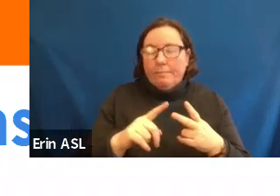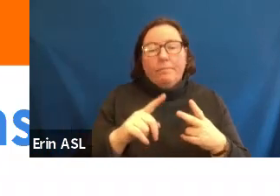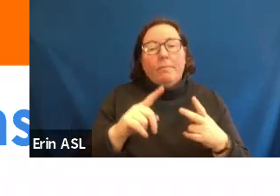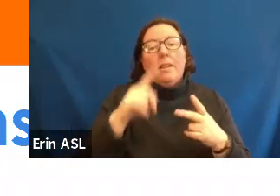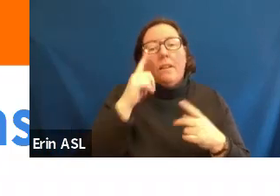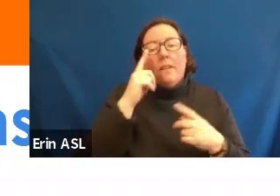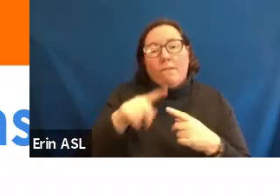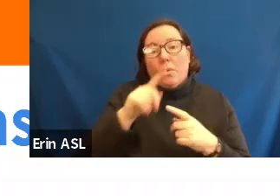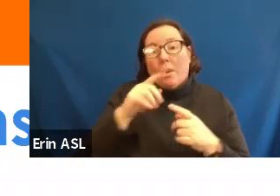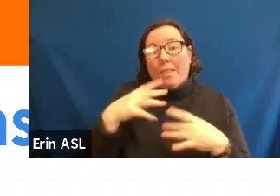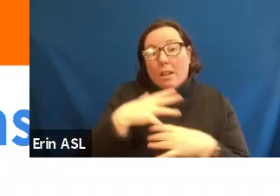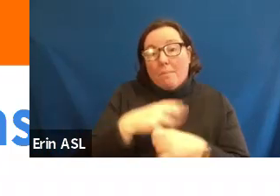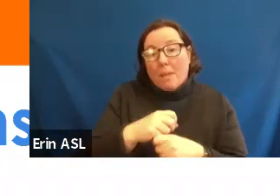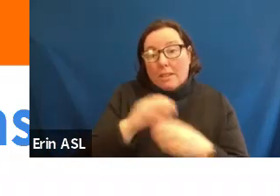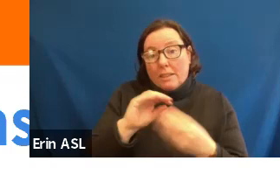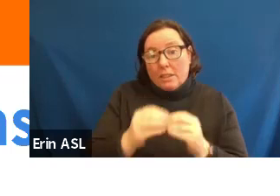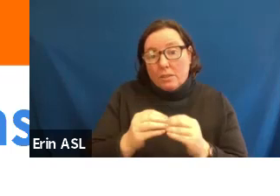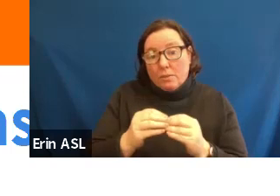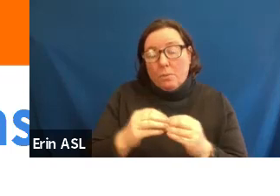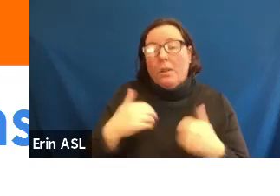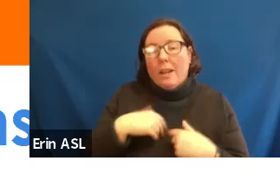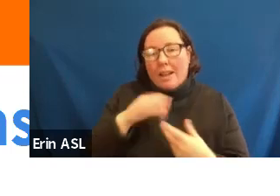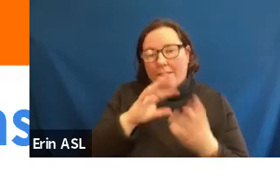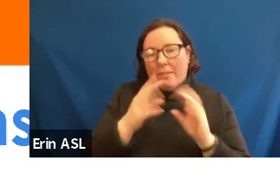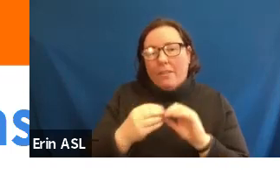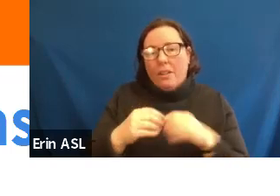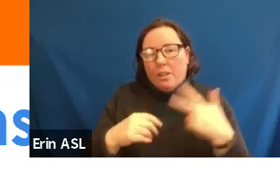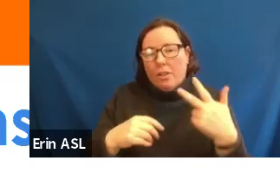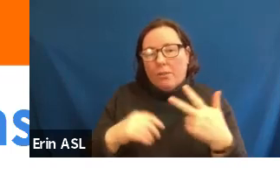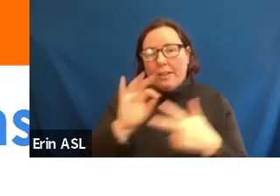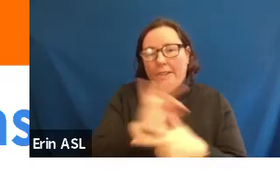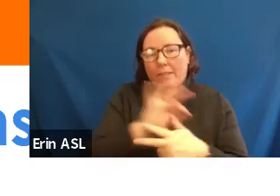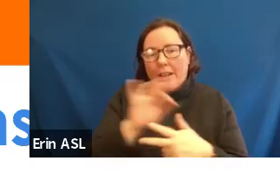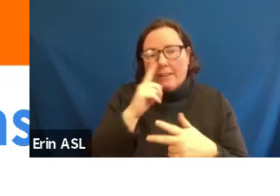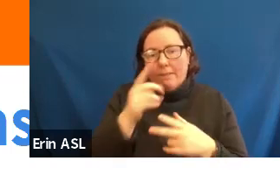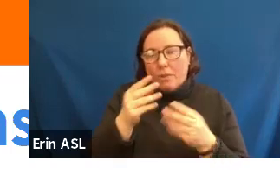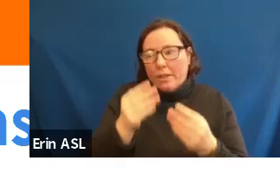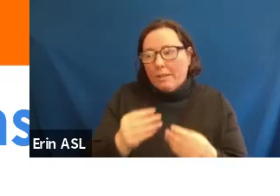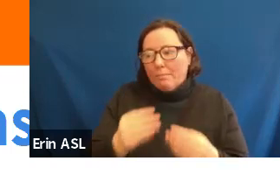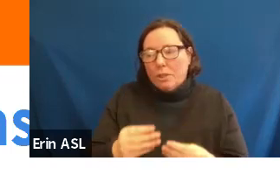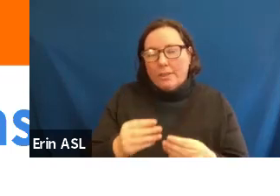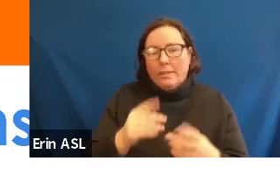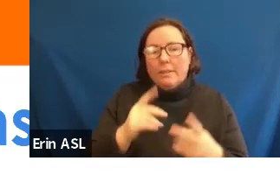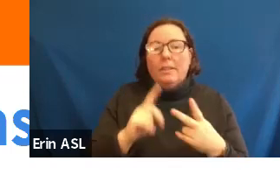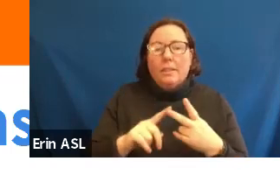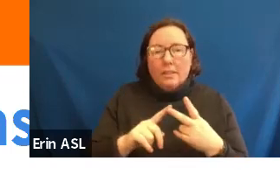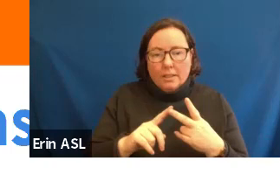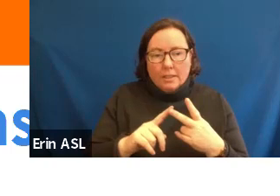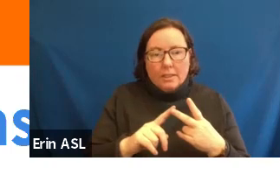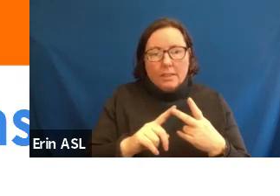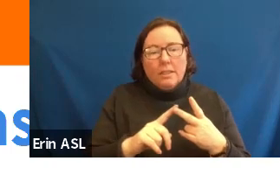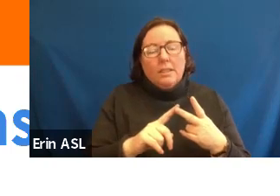score that takes into consideration these 3 factors or inputs. Yes. Okay. And I don't